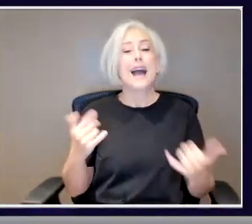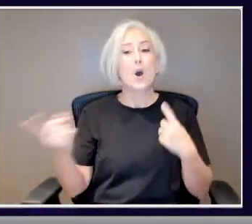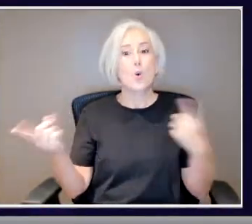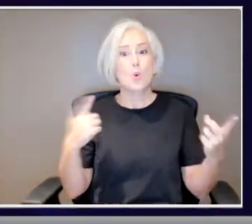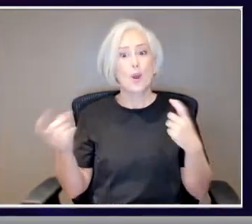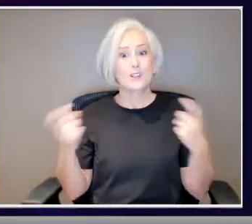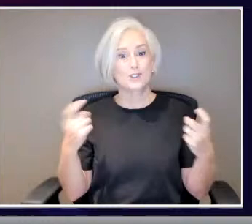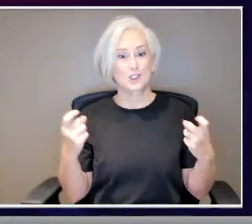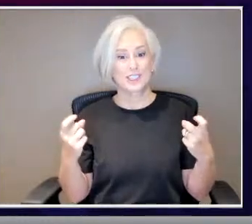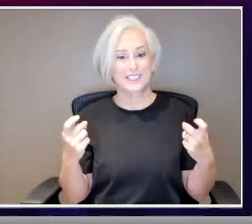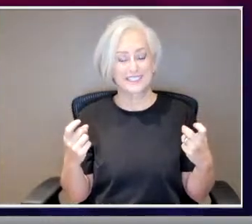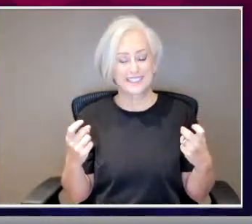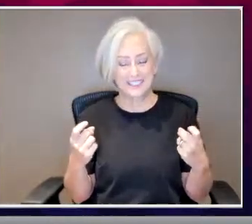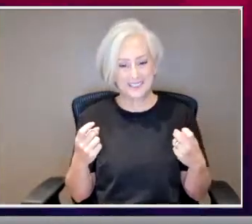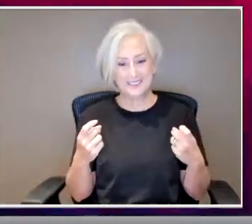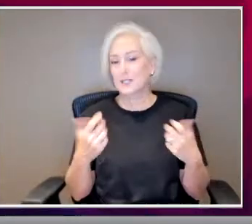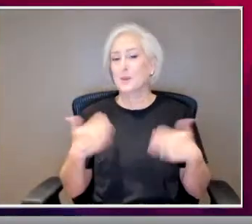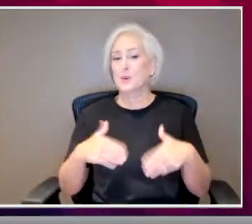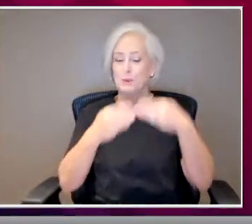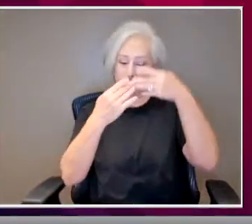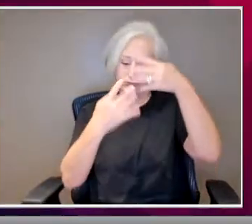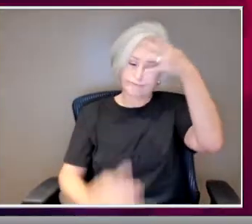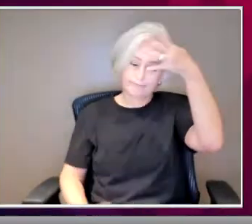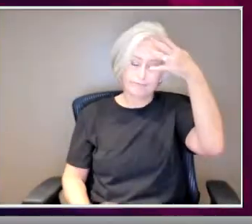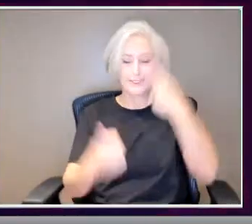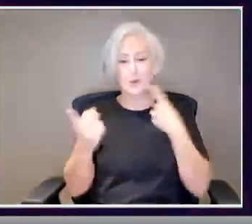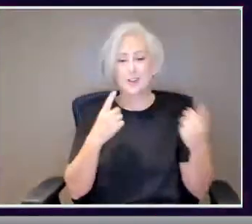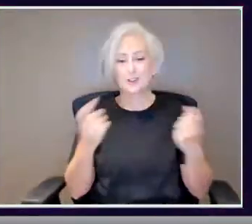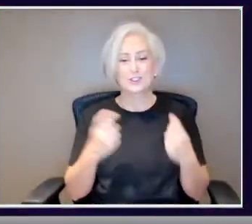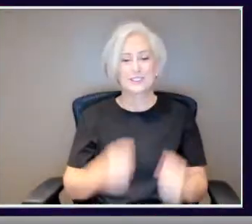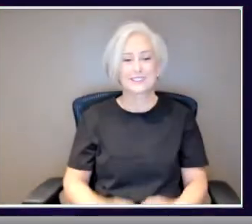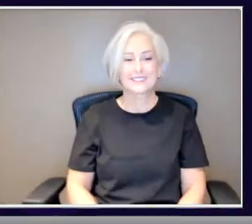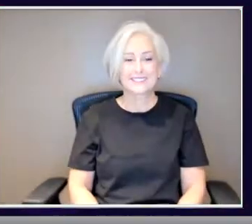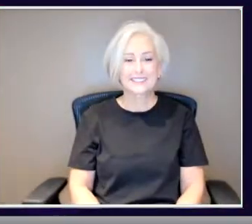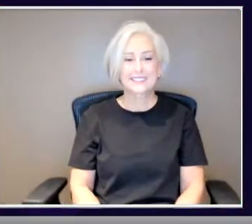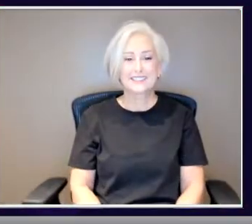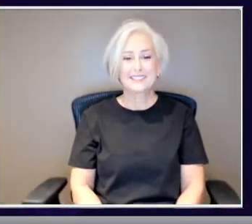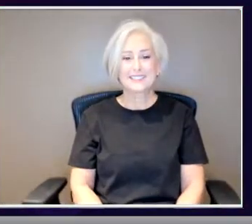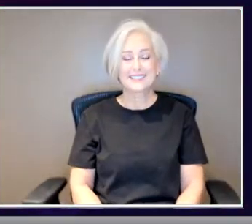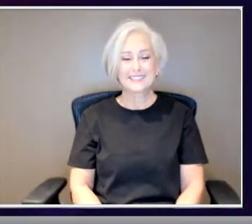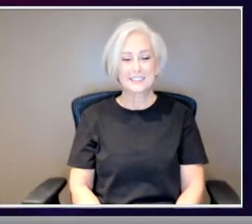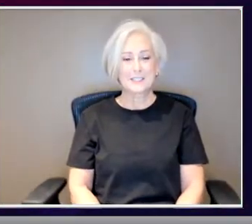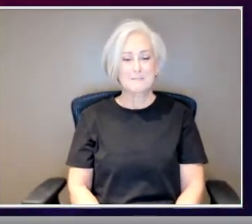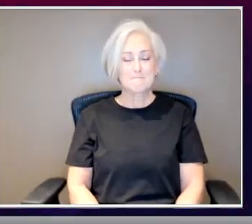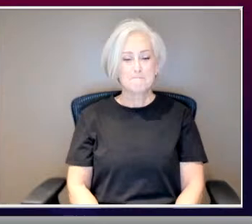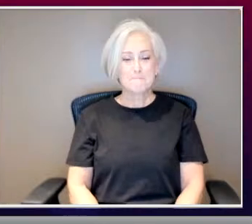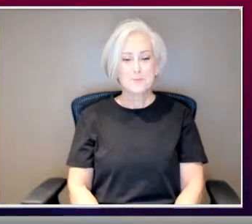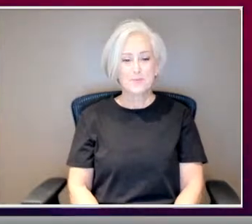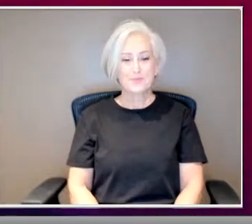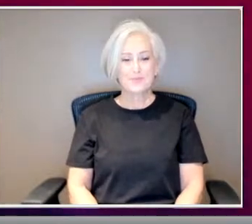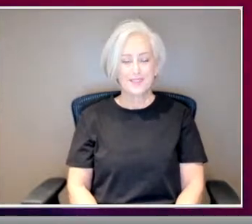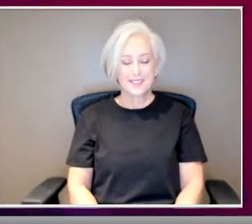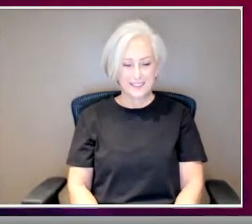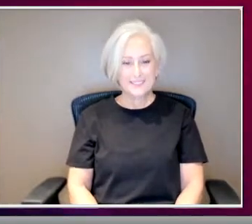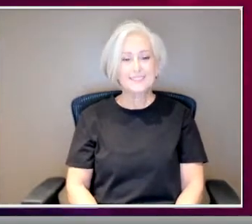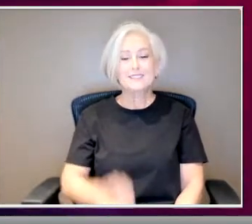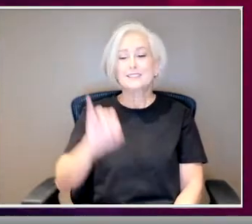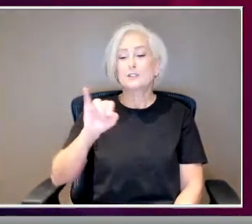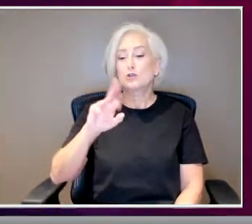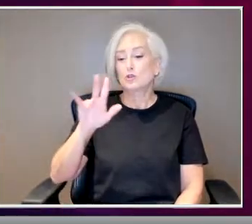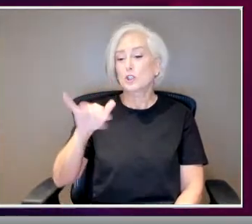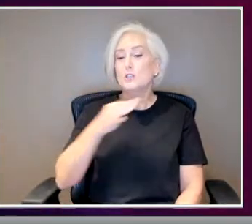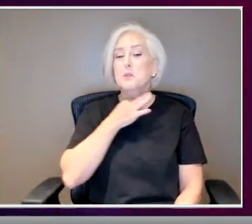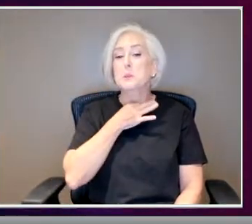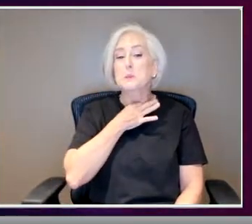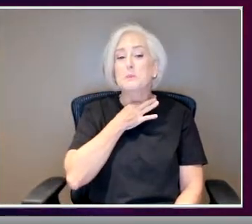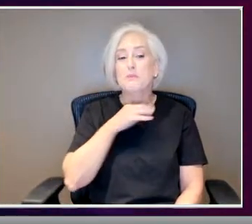those because we have quite a few. Okay, here we go. Of course, my screen went away. Okay, Jeremy wants to know, are